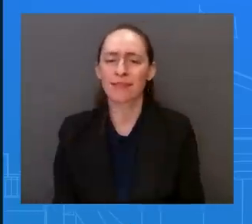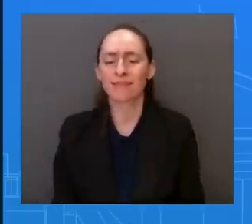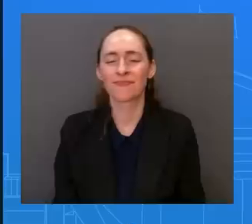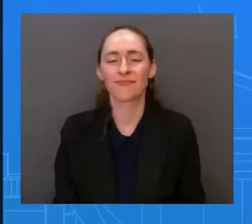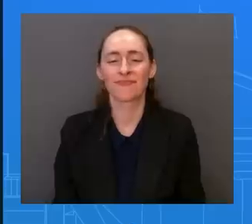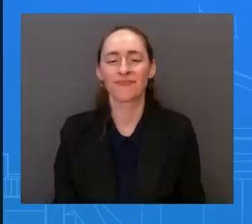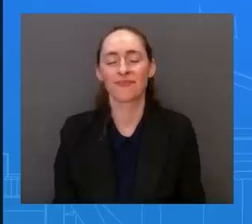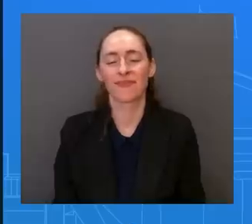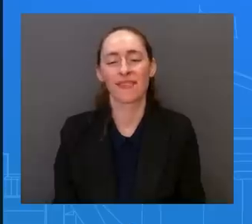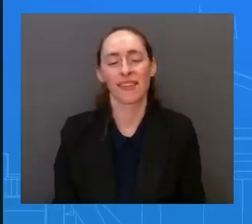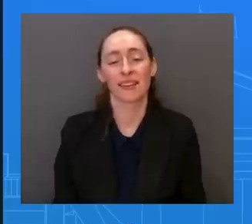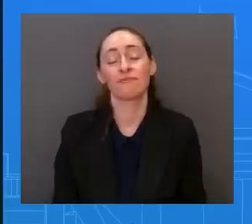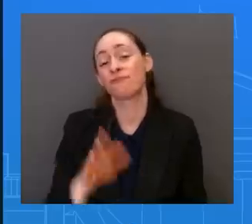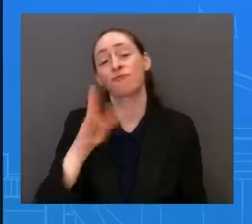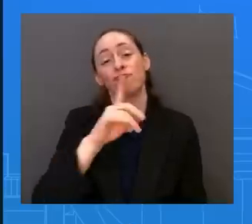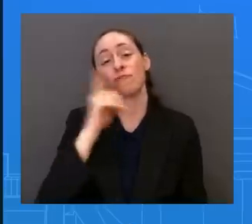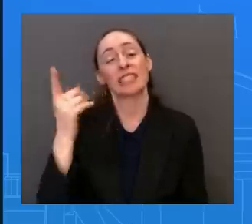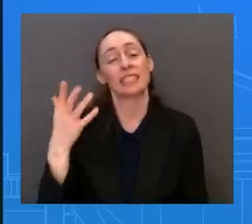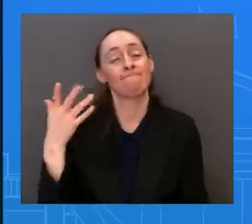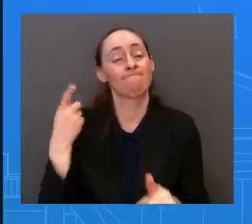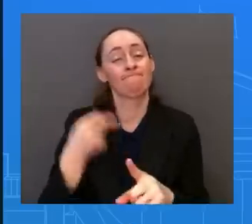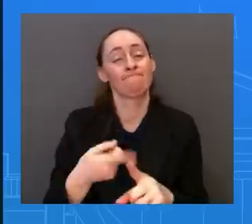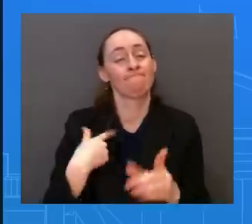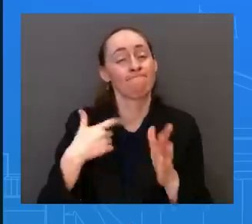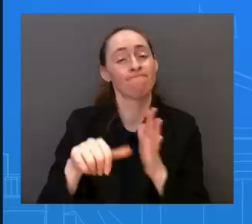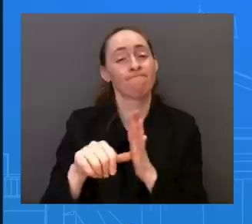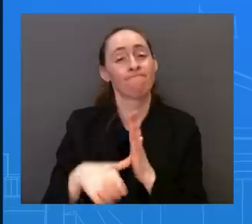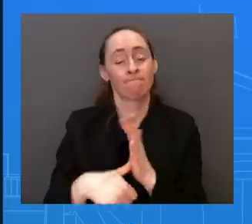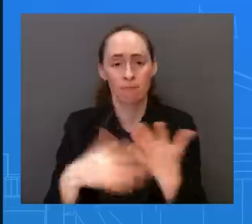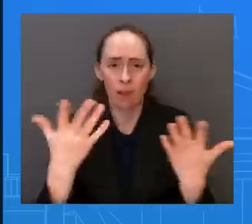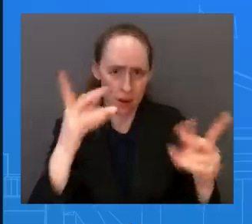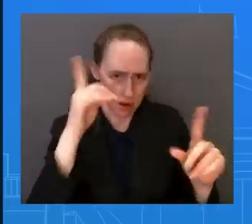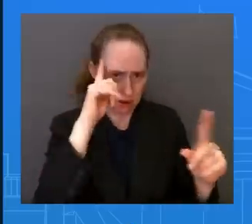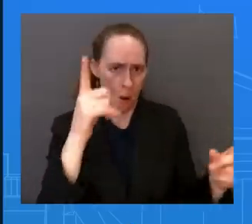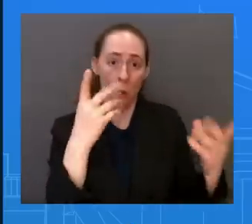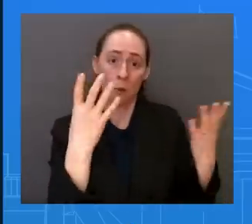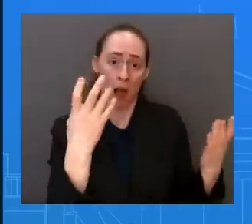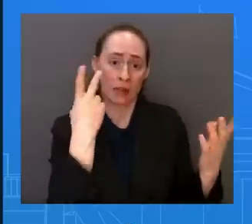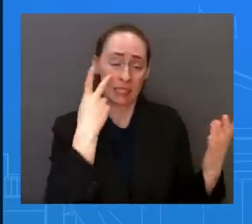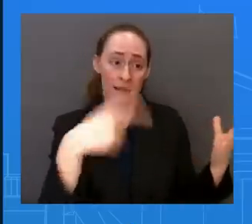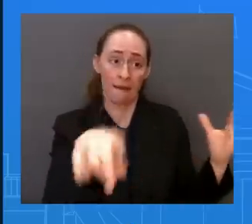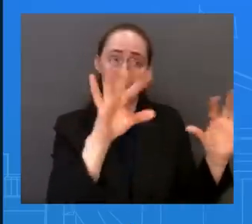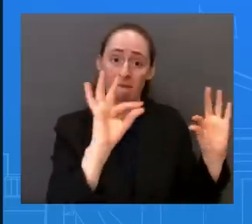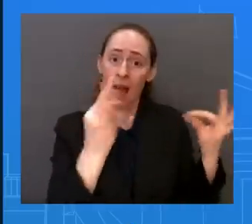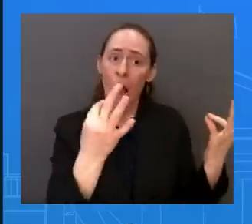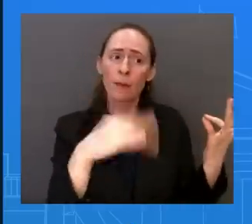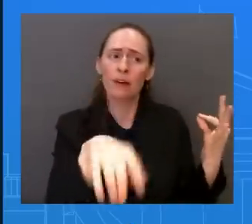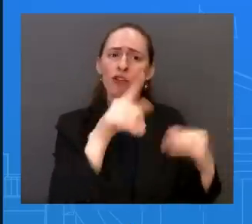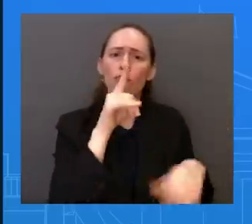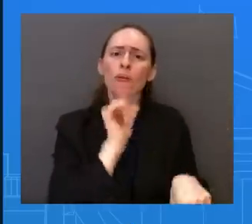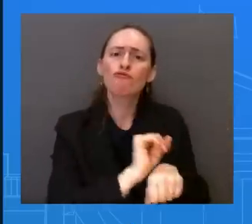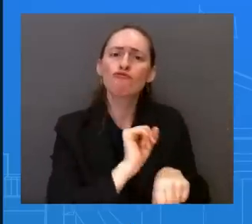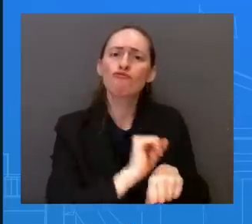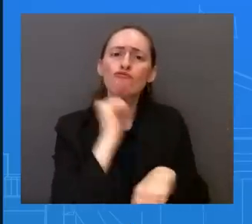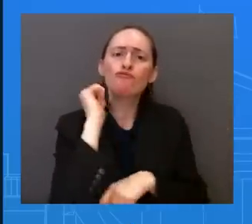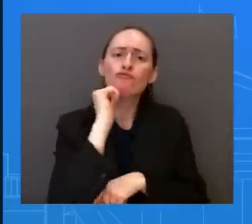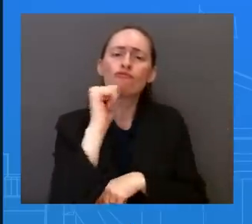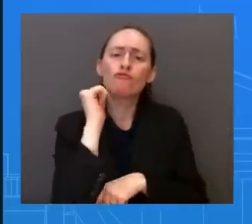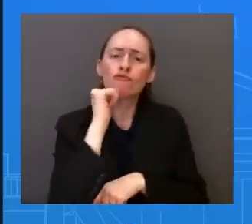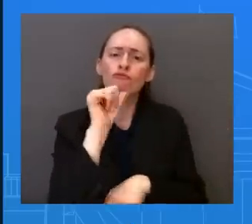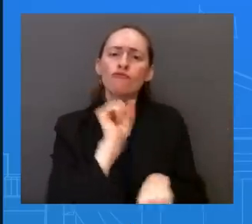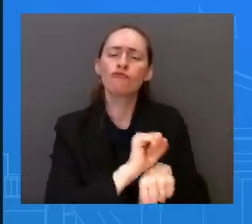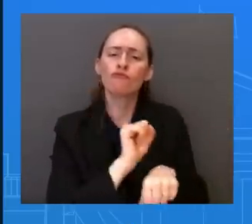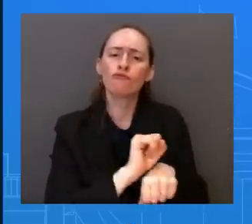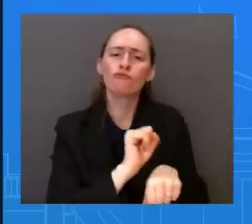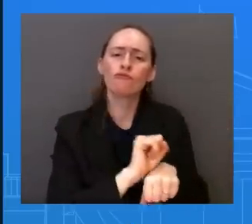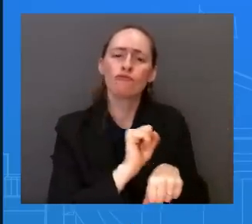families and workers look and say, can I make everything add up at the end of the month? And so we need to keep making progress in